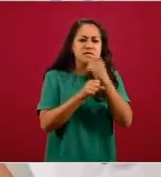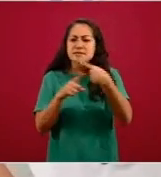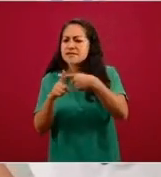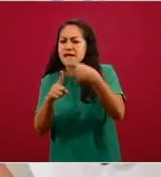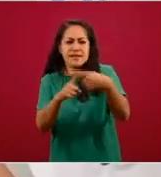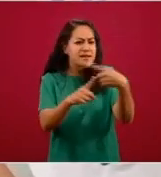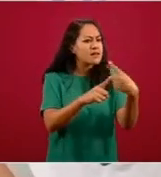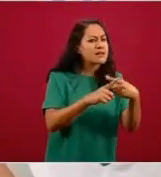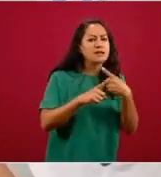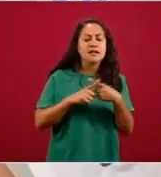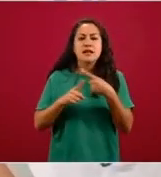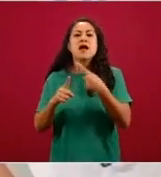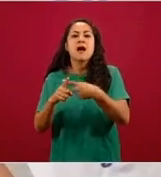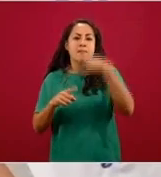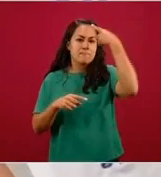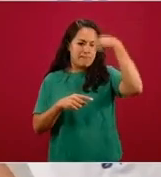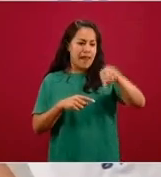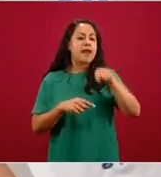an investigation